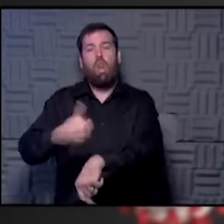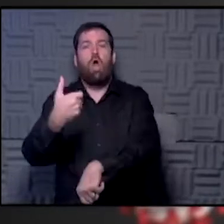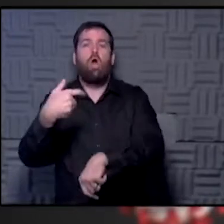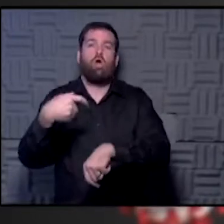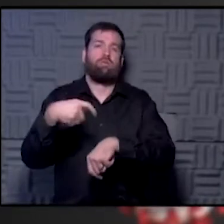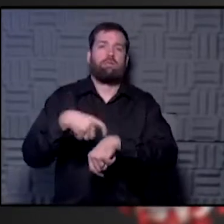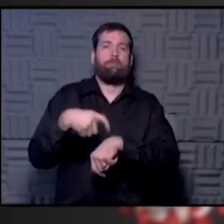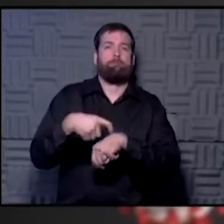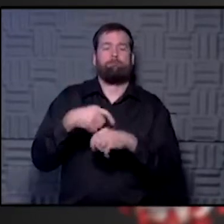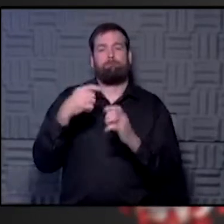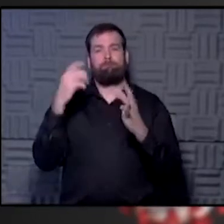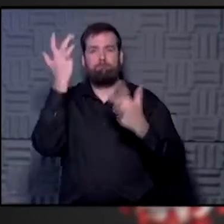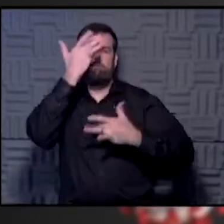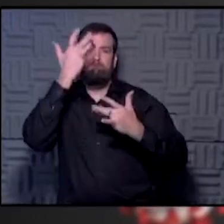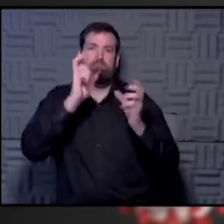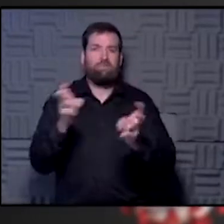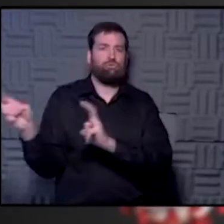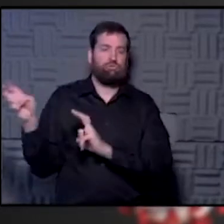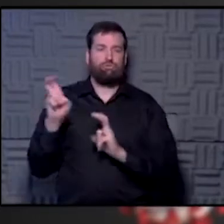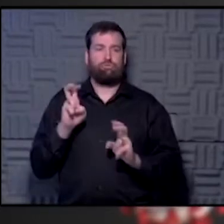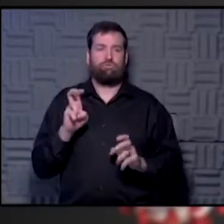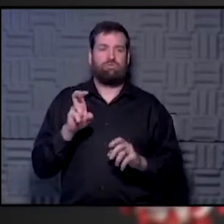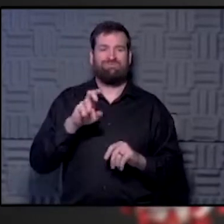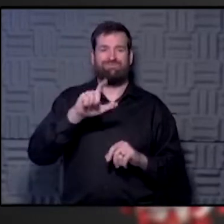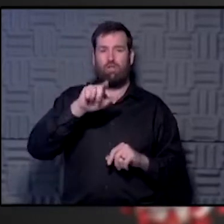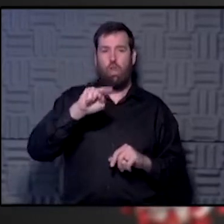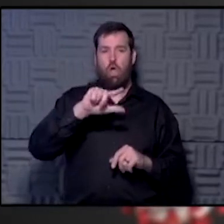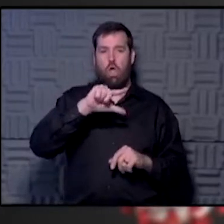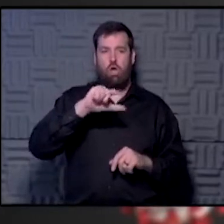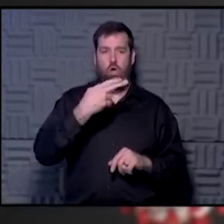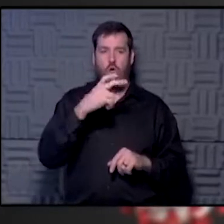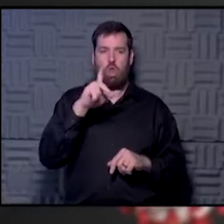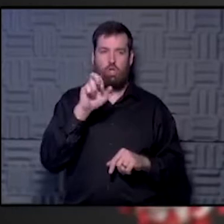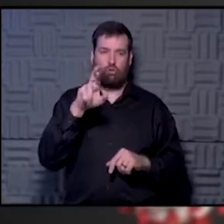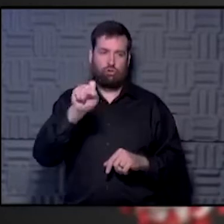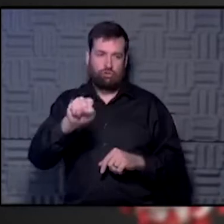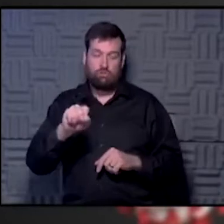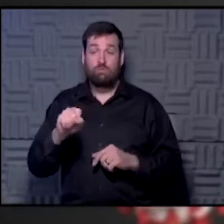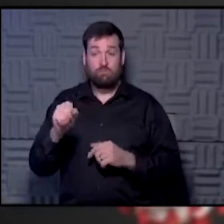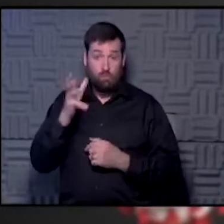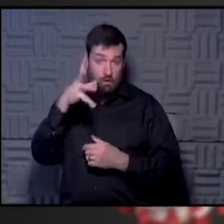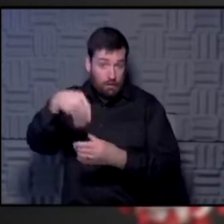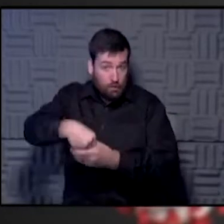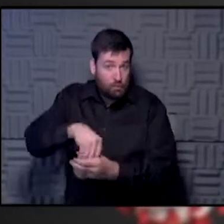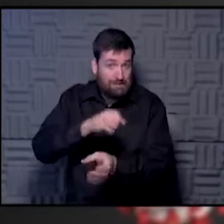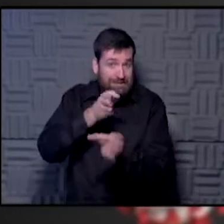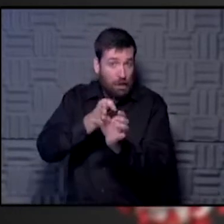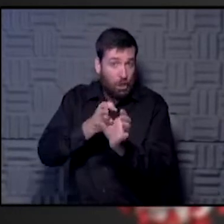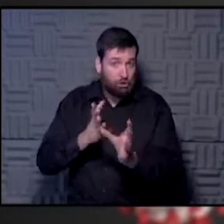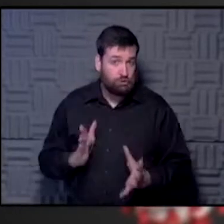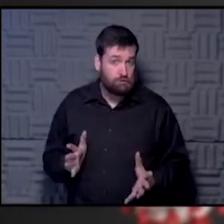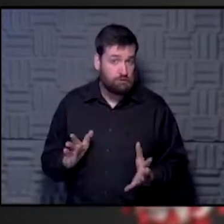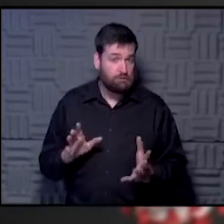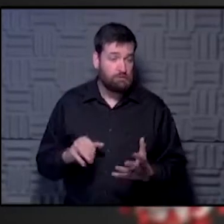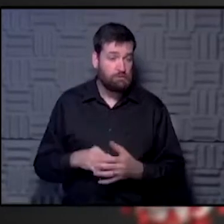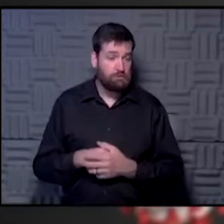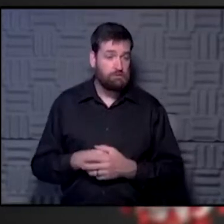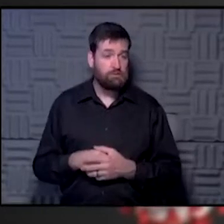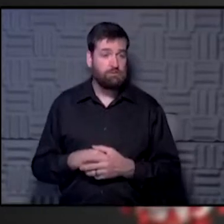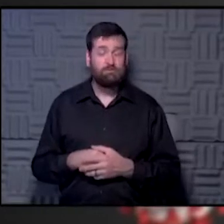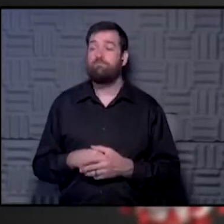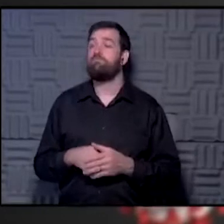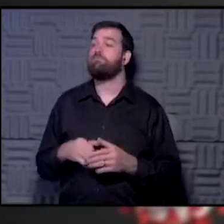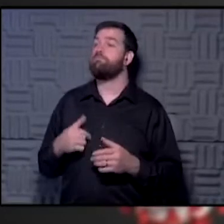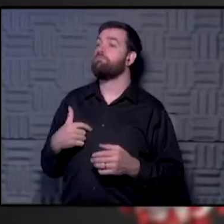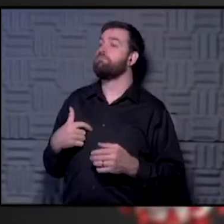are some of the medical issues this team will address, and will you have a psychologist on the team? Yeah. Well, we